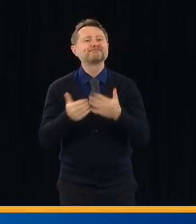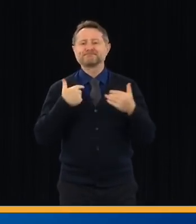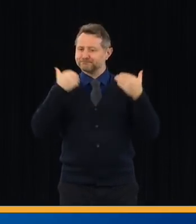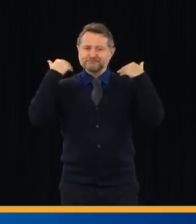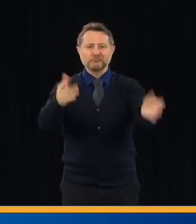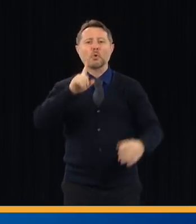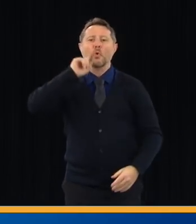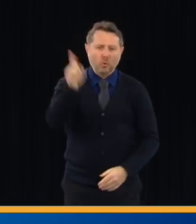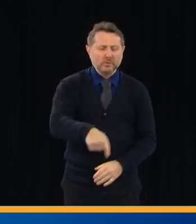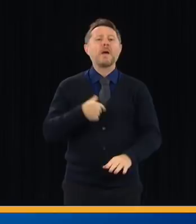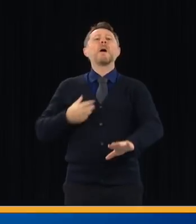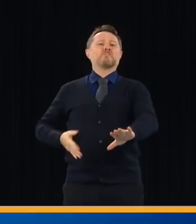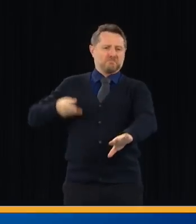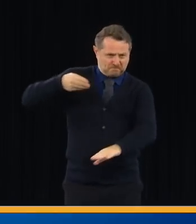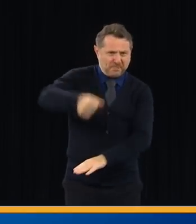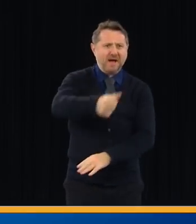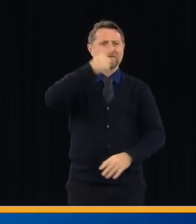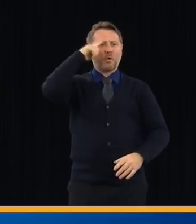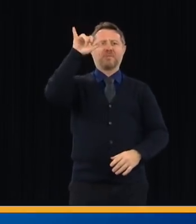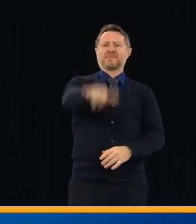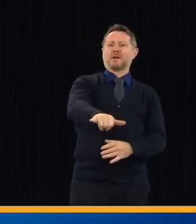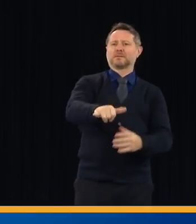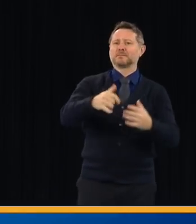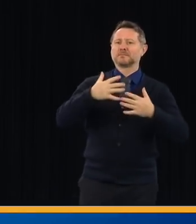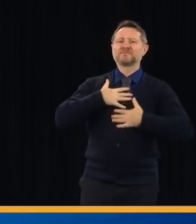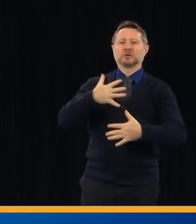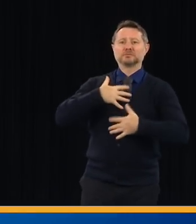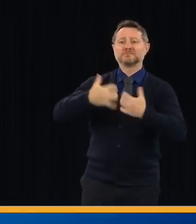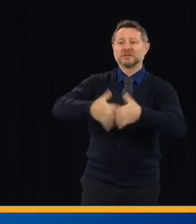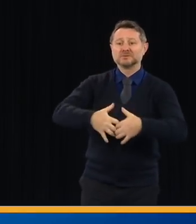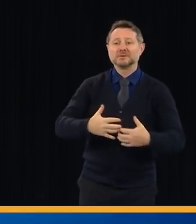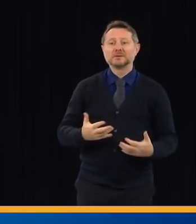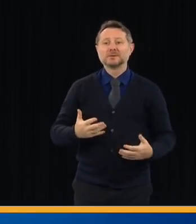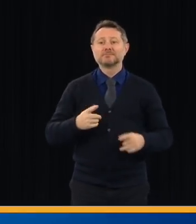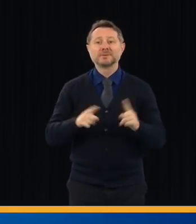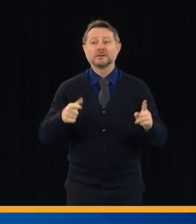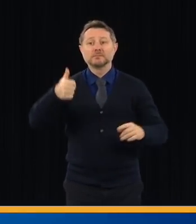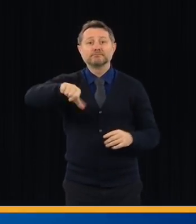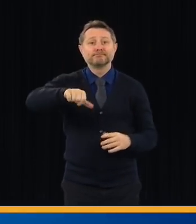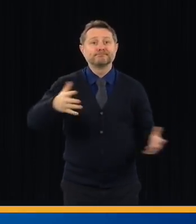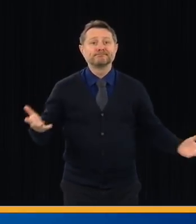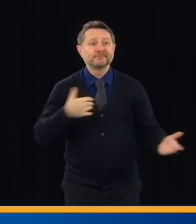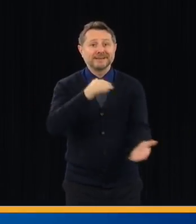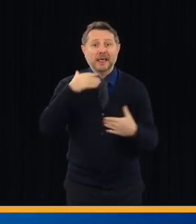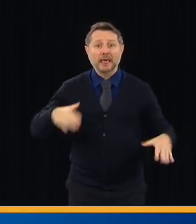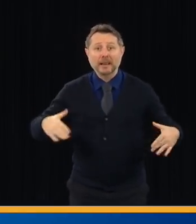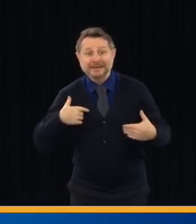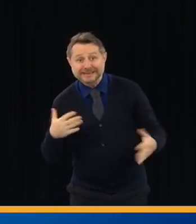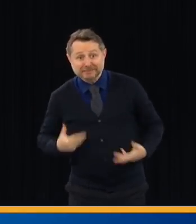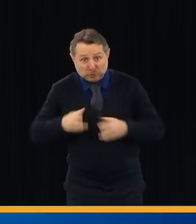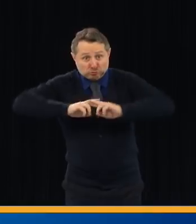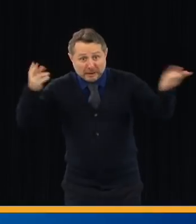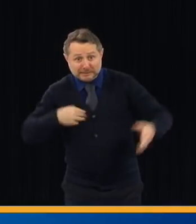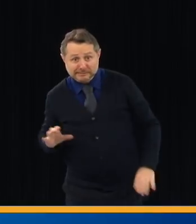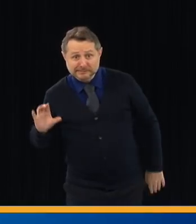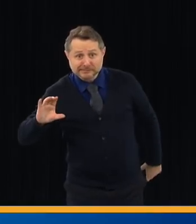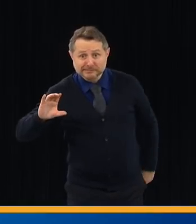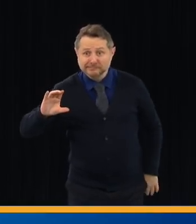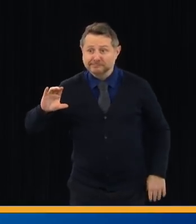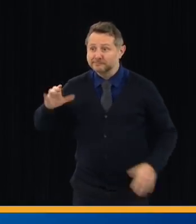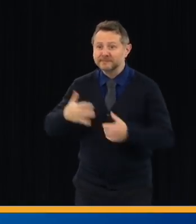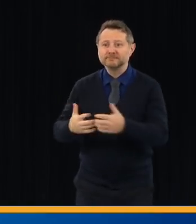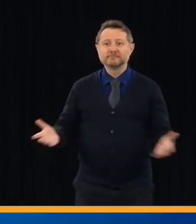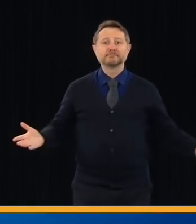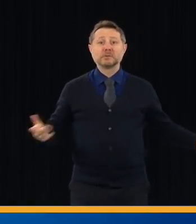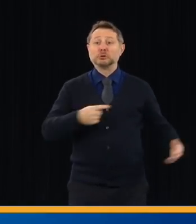order. That order never came through. And this goes back to the China situation. We had signed